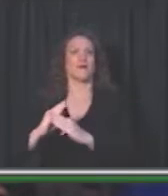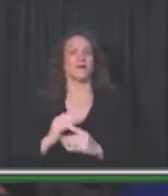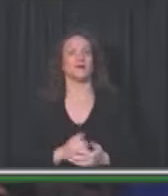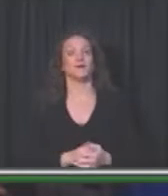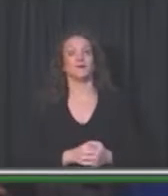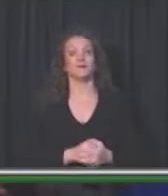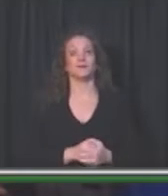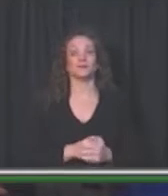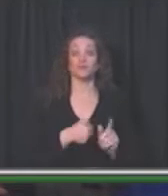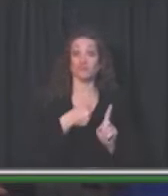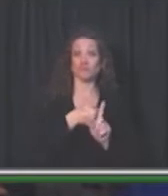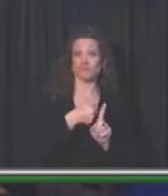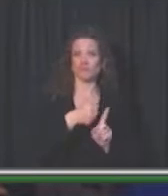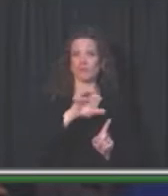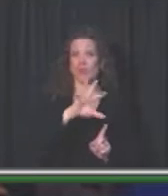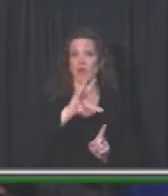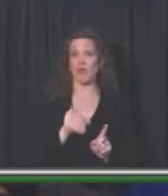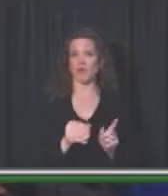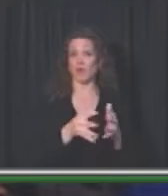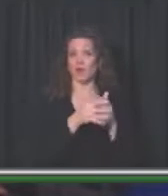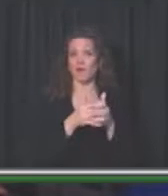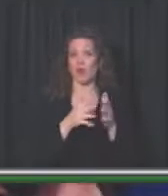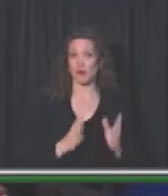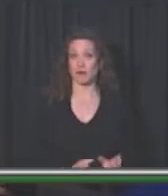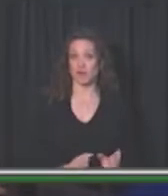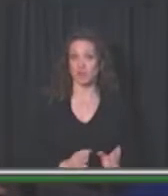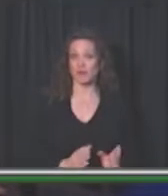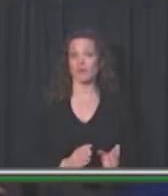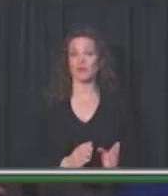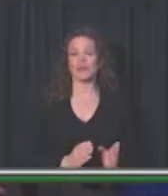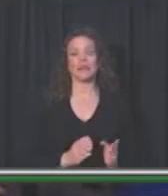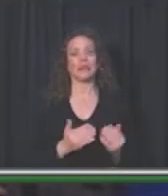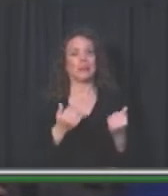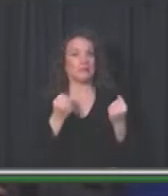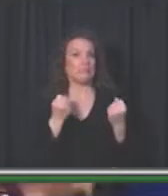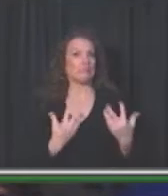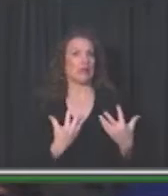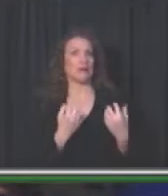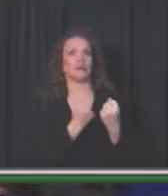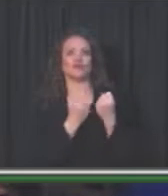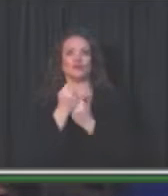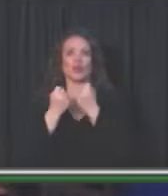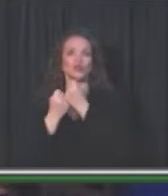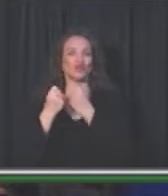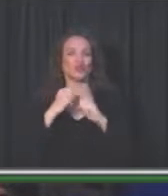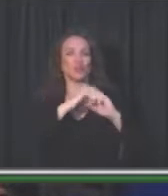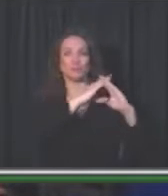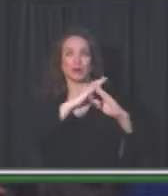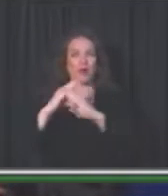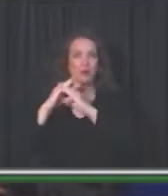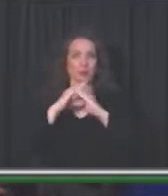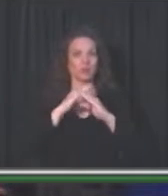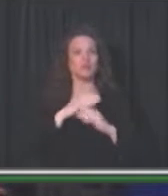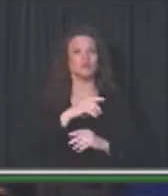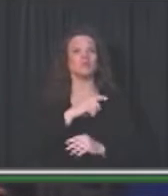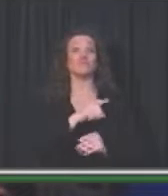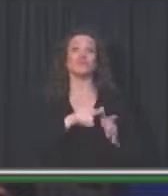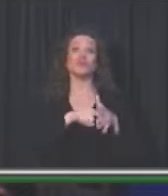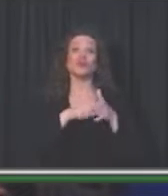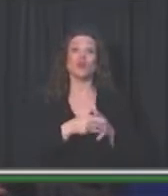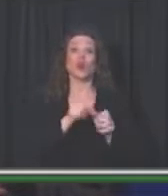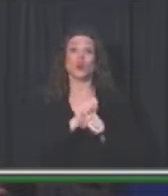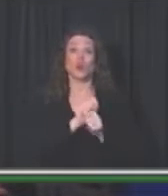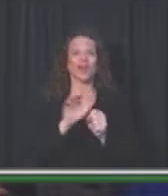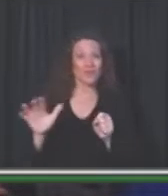As an African American with so many odds stacked against her, she began working full-time at